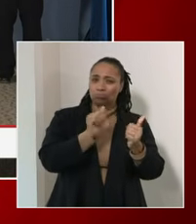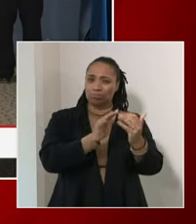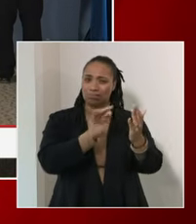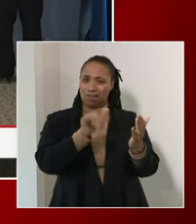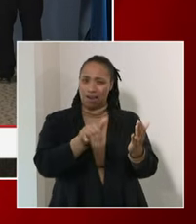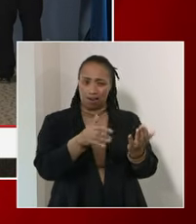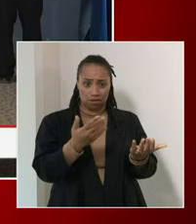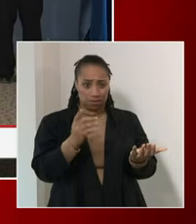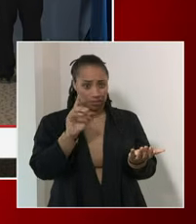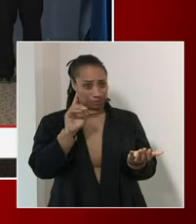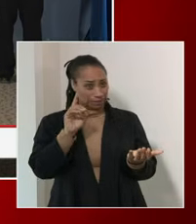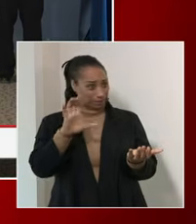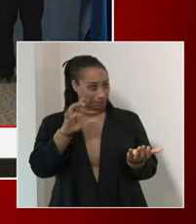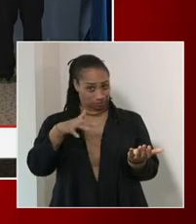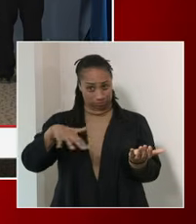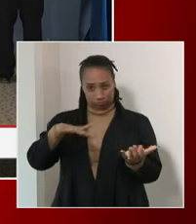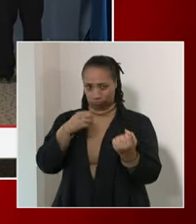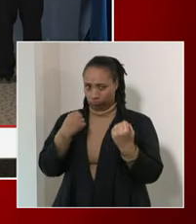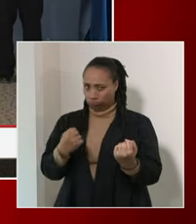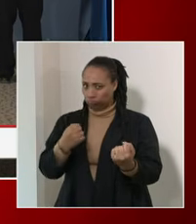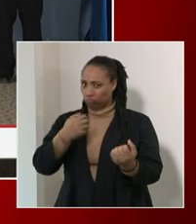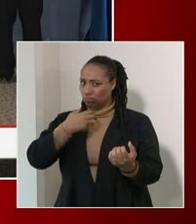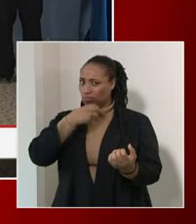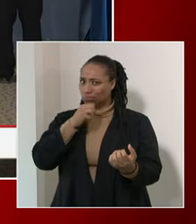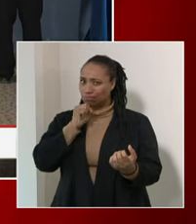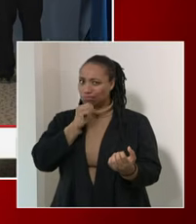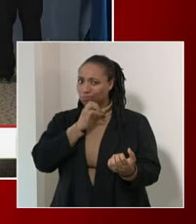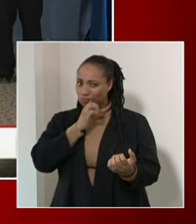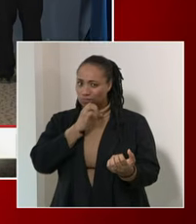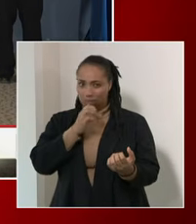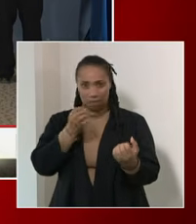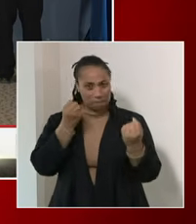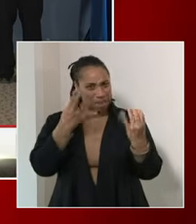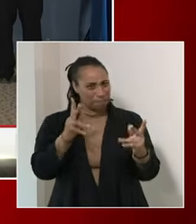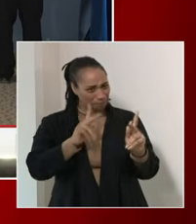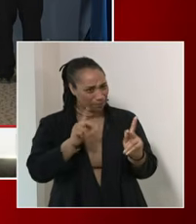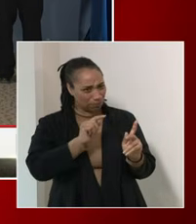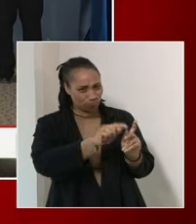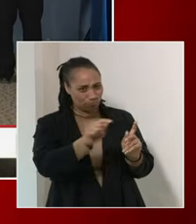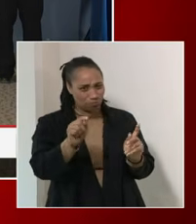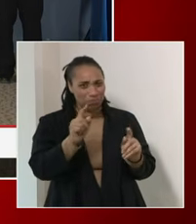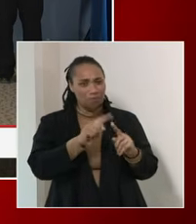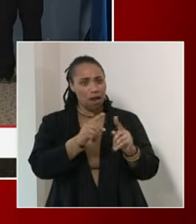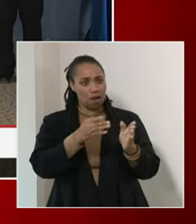lot of services for them. But is there a way to broaden that?